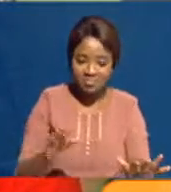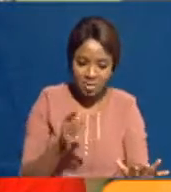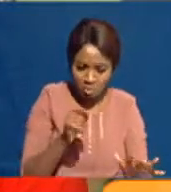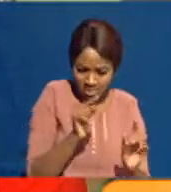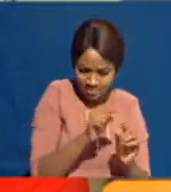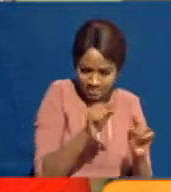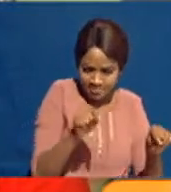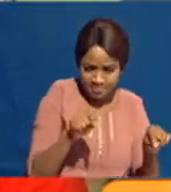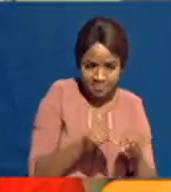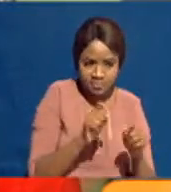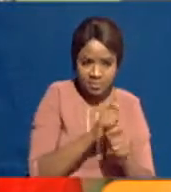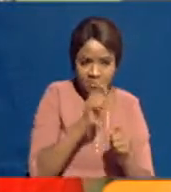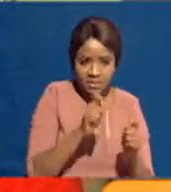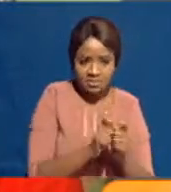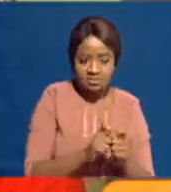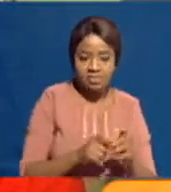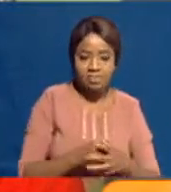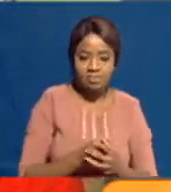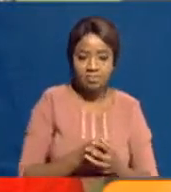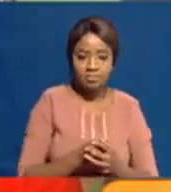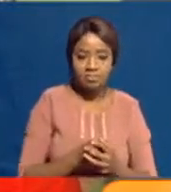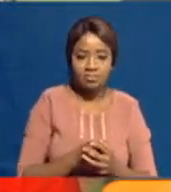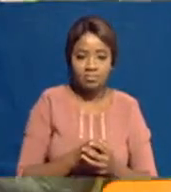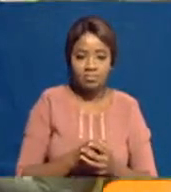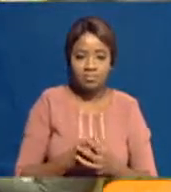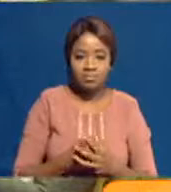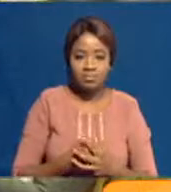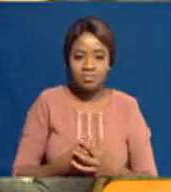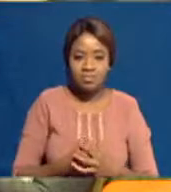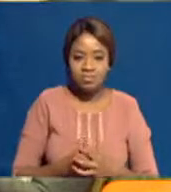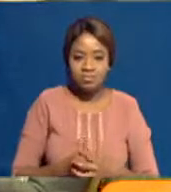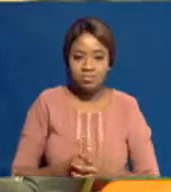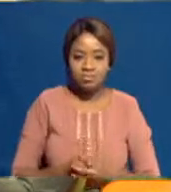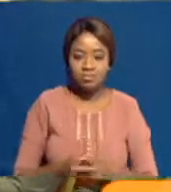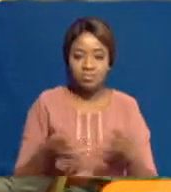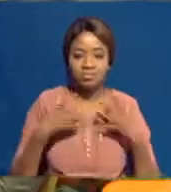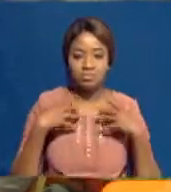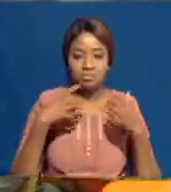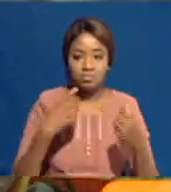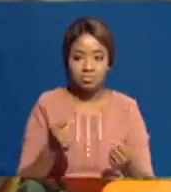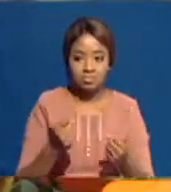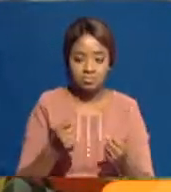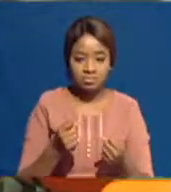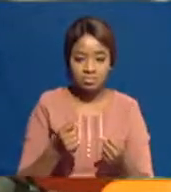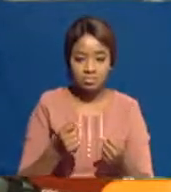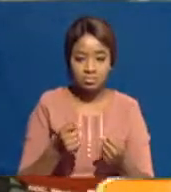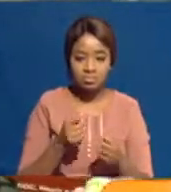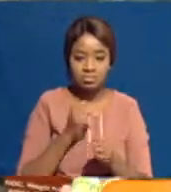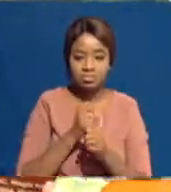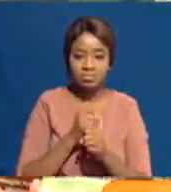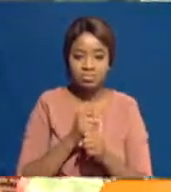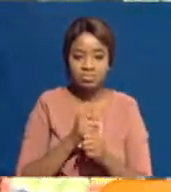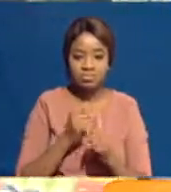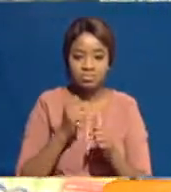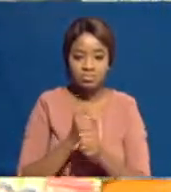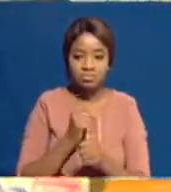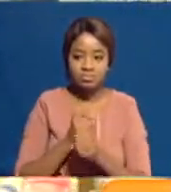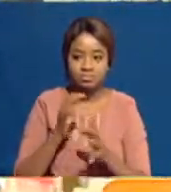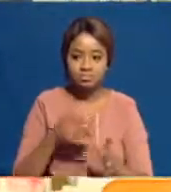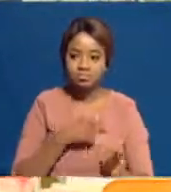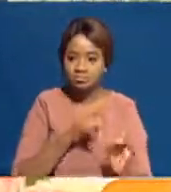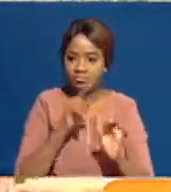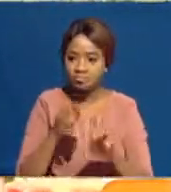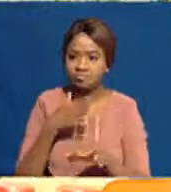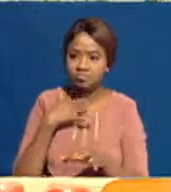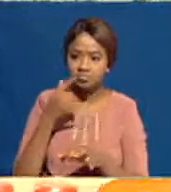also by the fact it's a machine, it is applied evenly. Health-conscious producers and consumers were drawn to this